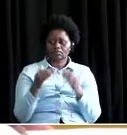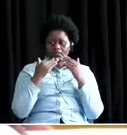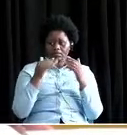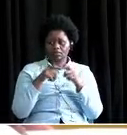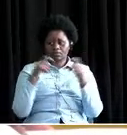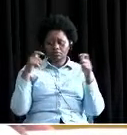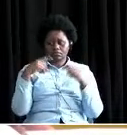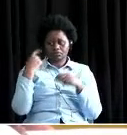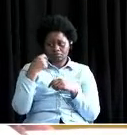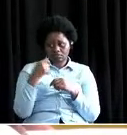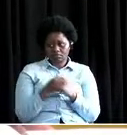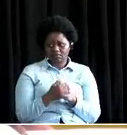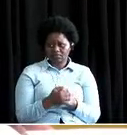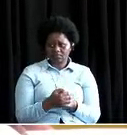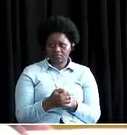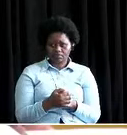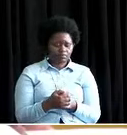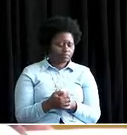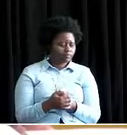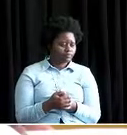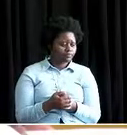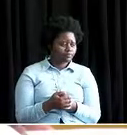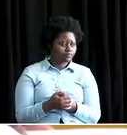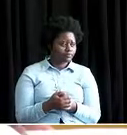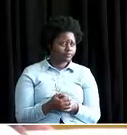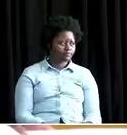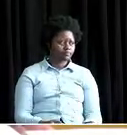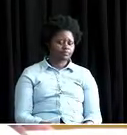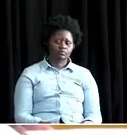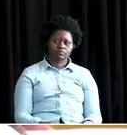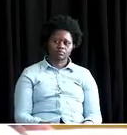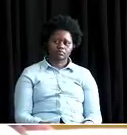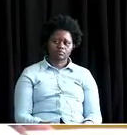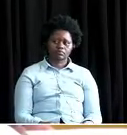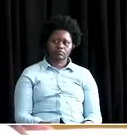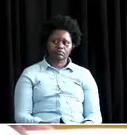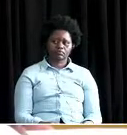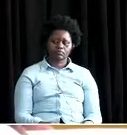Asibonga Somlong. Ngicela ngami nomkala okwala.